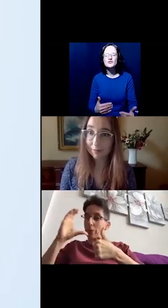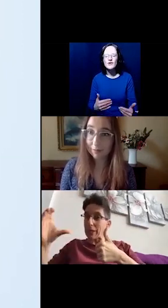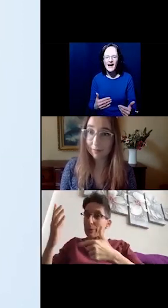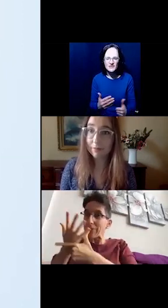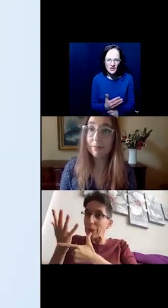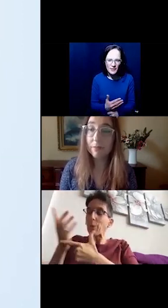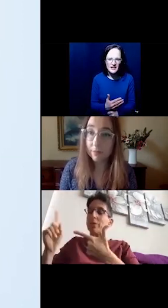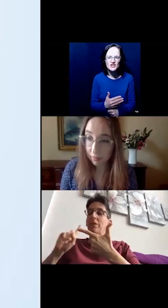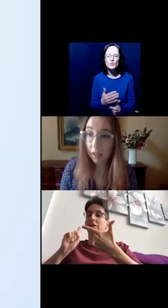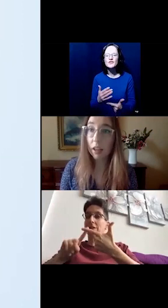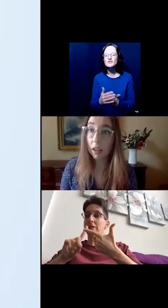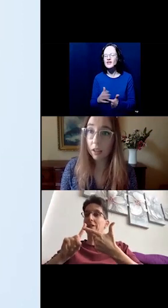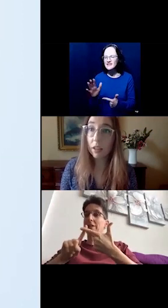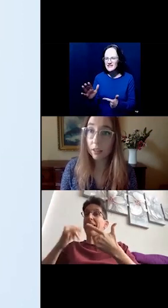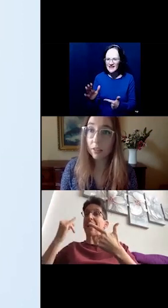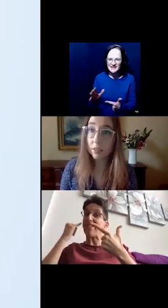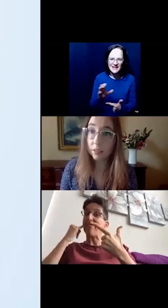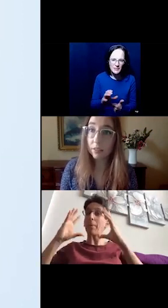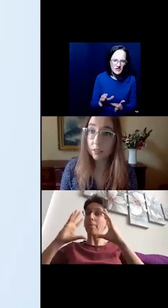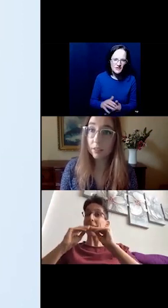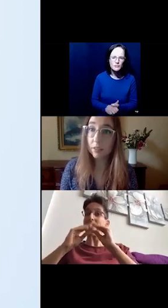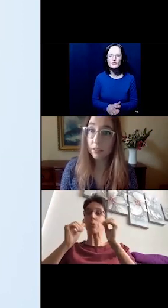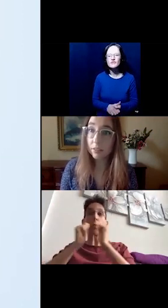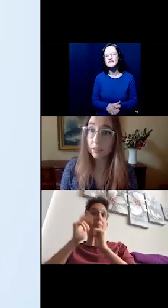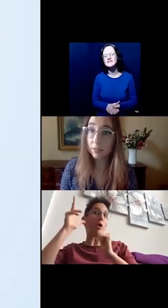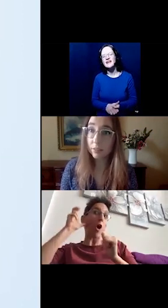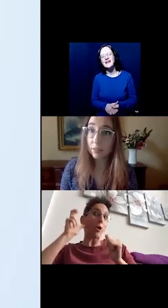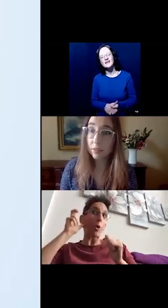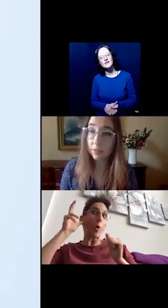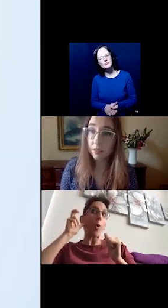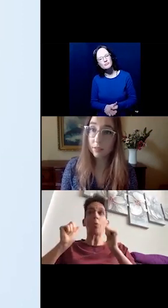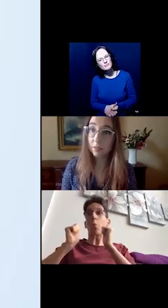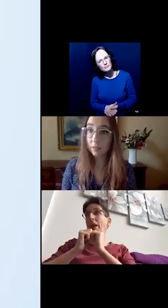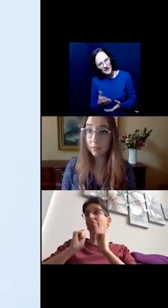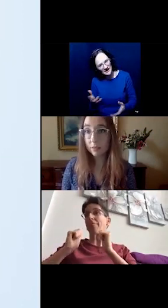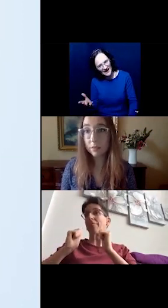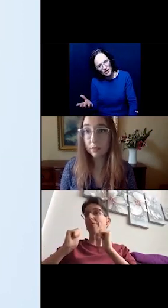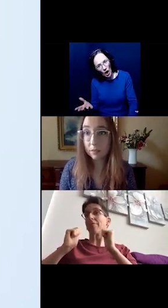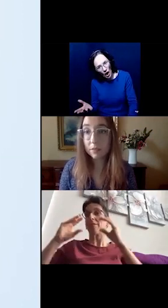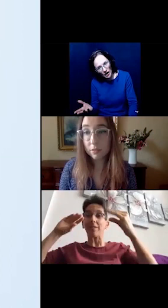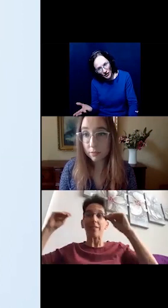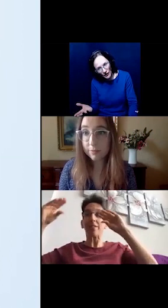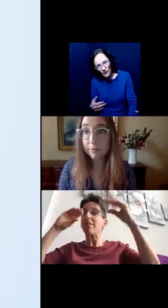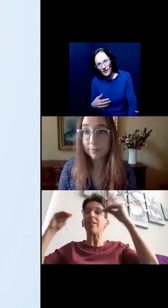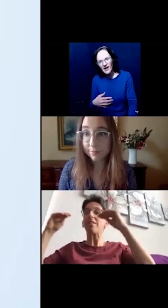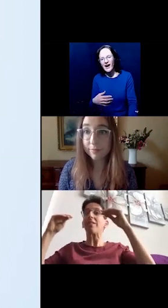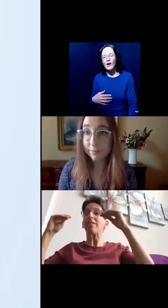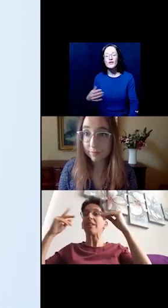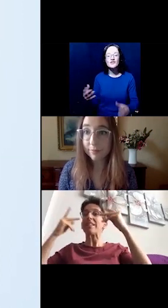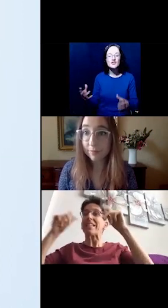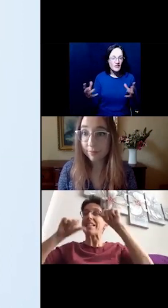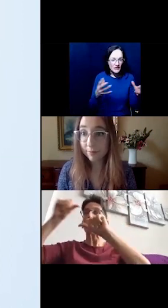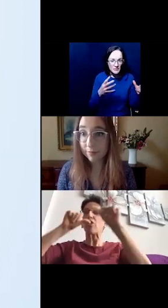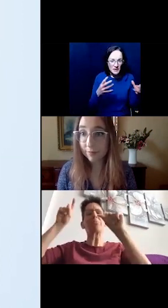to ask for accommodations, what those are. Listen, I need captions on the movies. If the meeting has audio